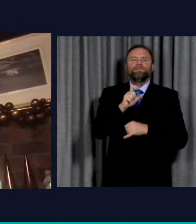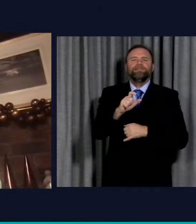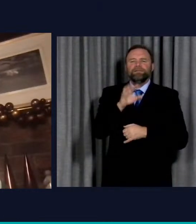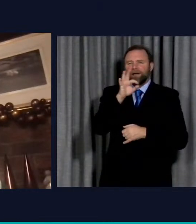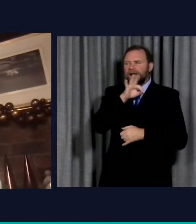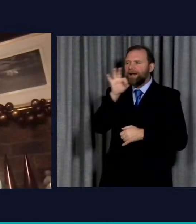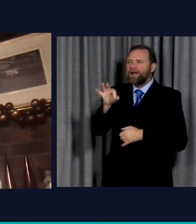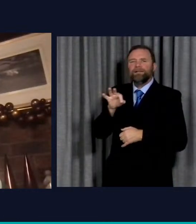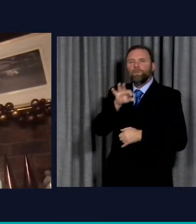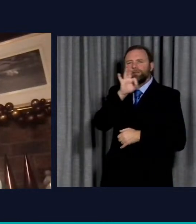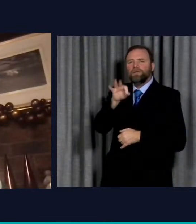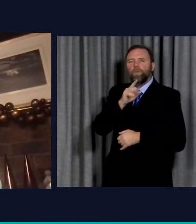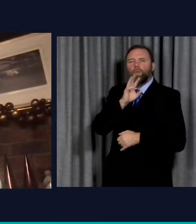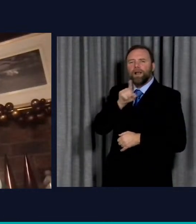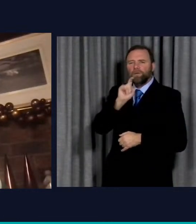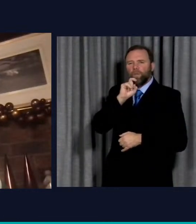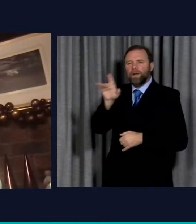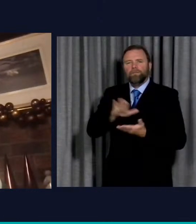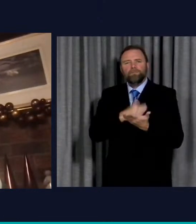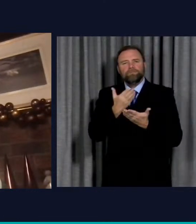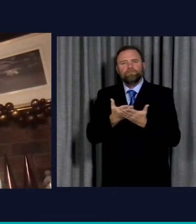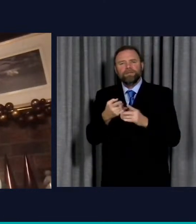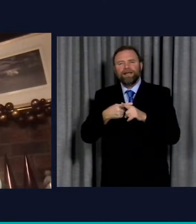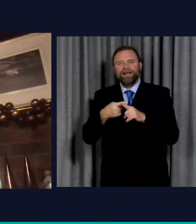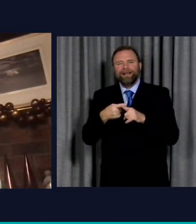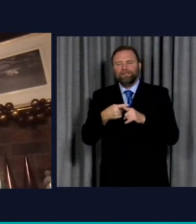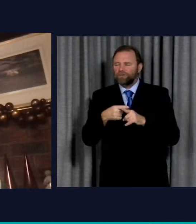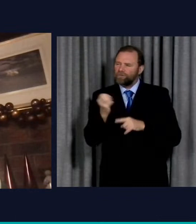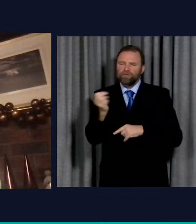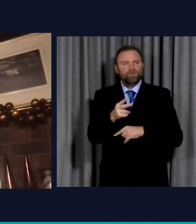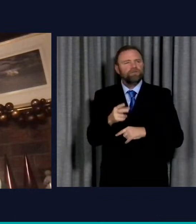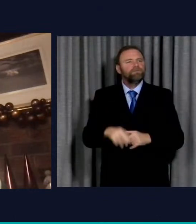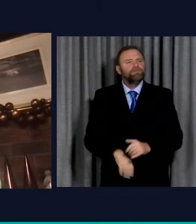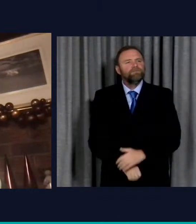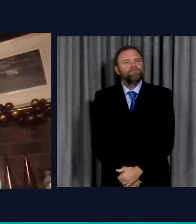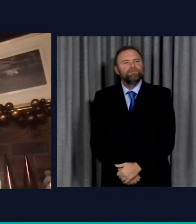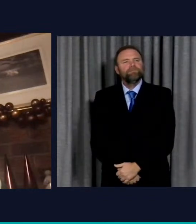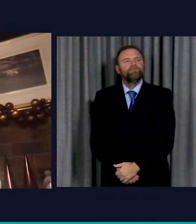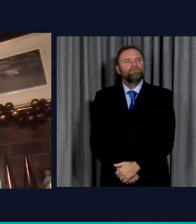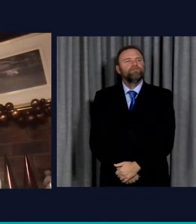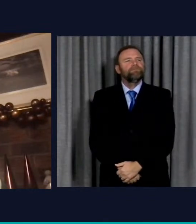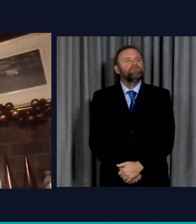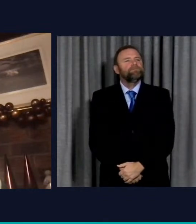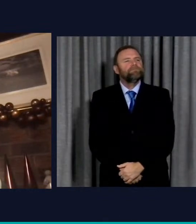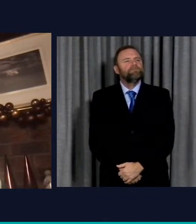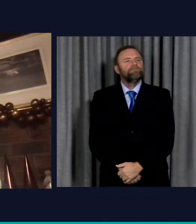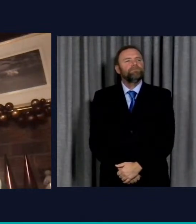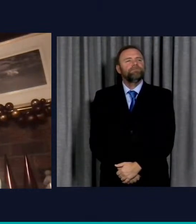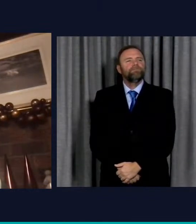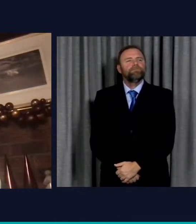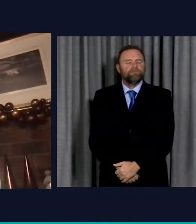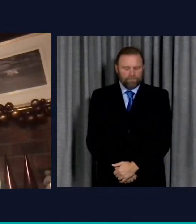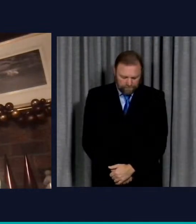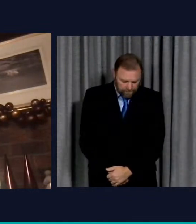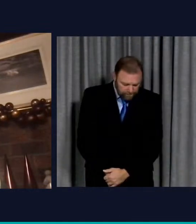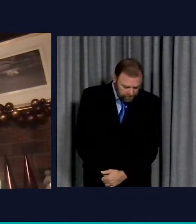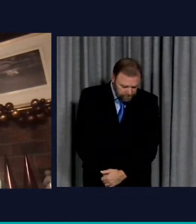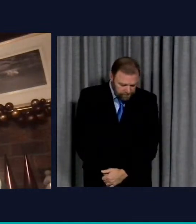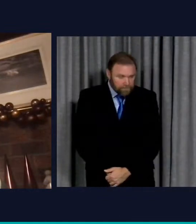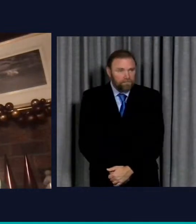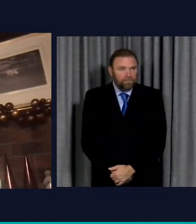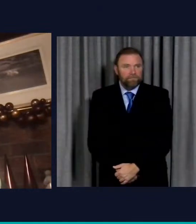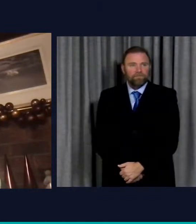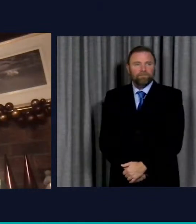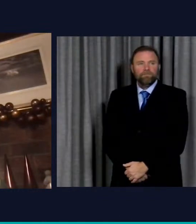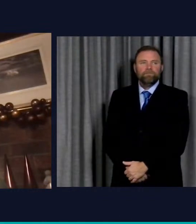chi wedi penderfynu aros tan wedi'r Nadolig, ond ydych chi wedi penderfynu newid eich trefniadau Nadolig eich chi am